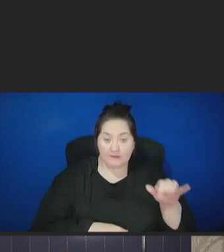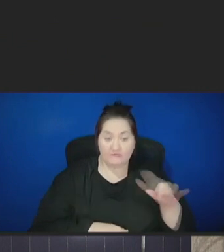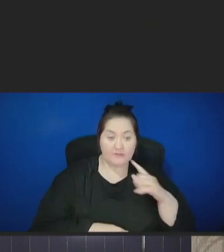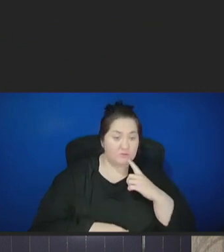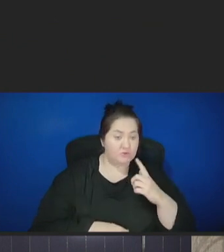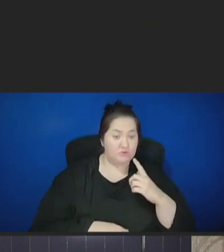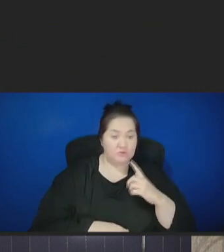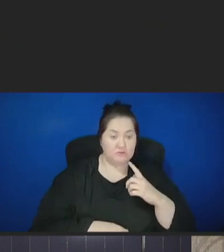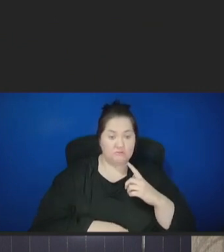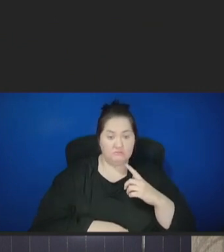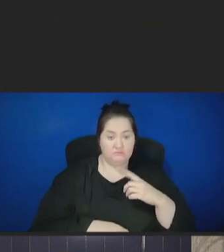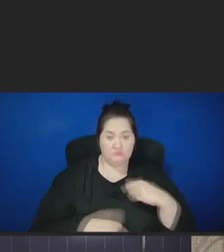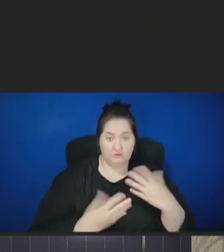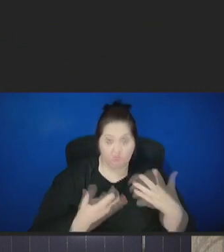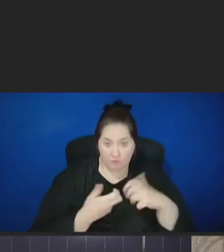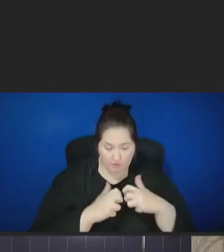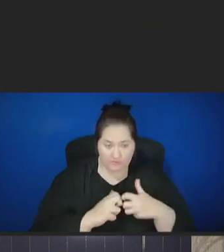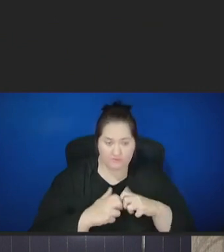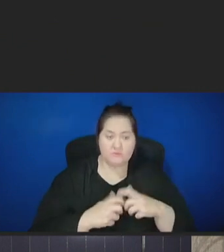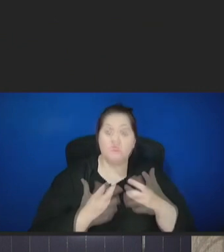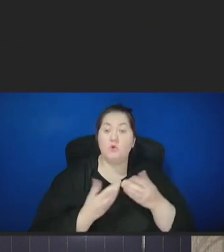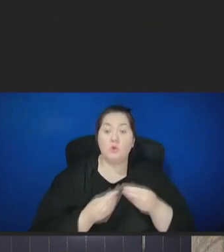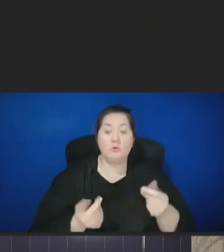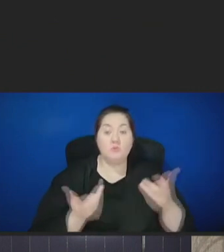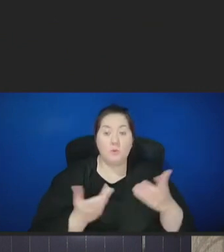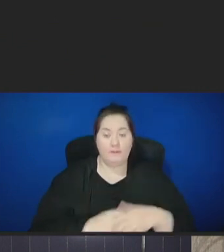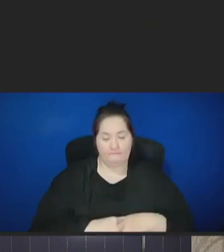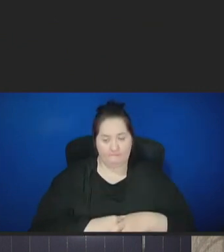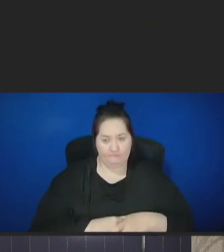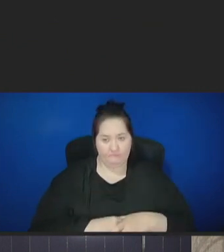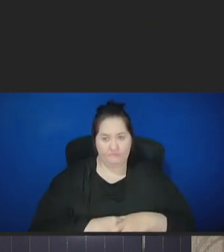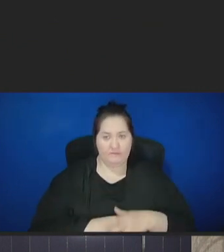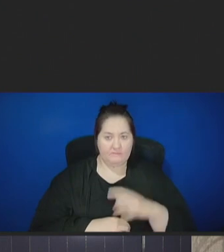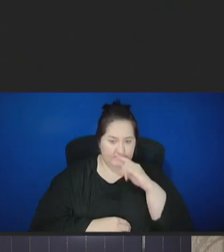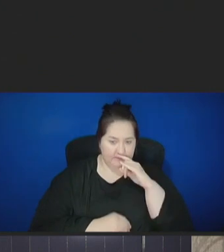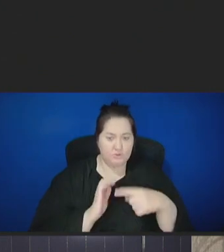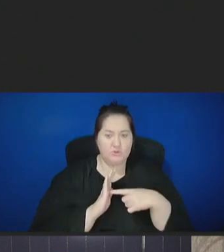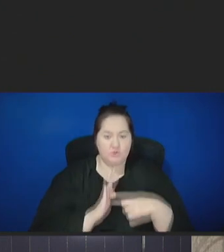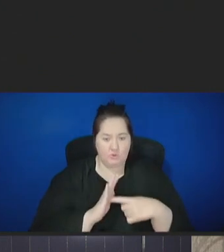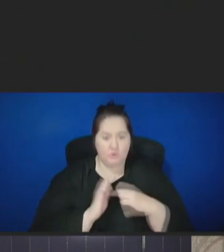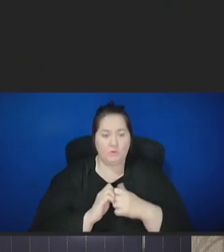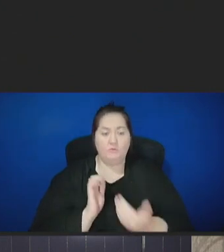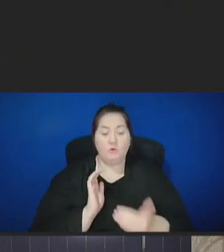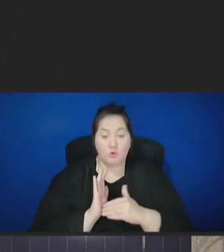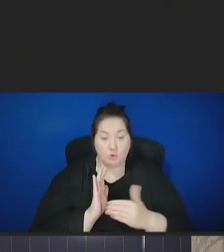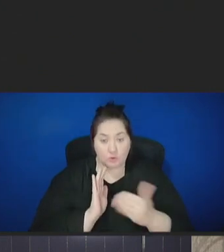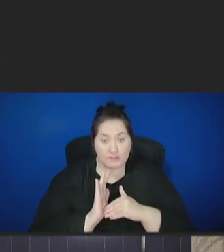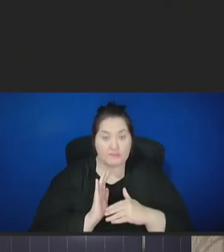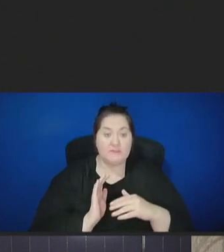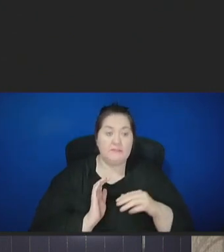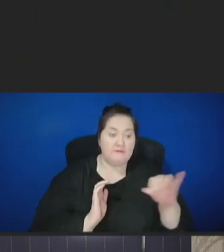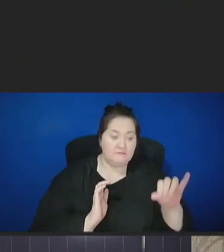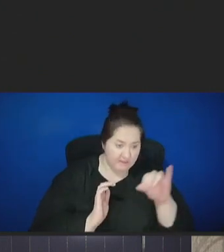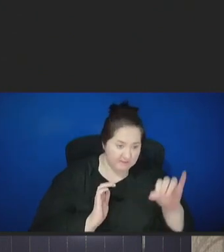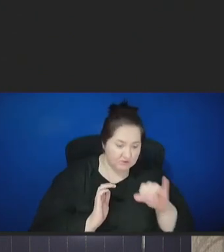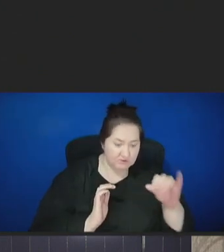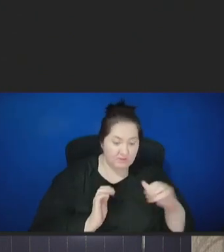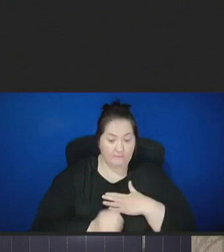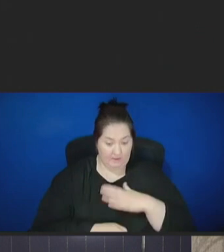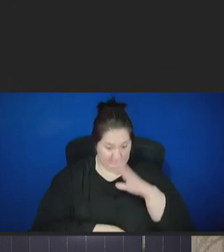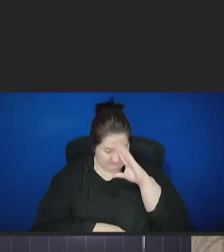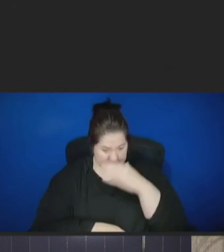bunch of problems on you. Here's the solutions. If a kid is showing with recurrent signs of infections, like my son